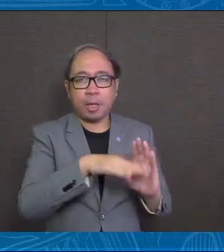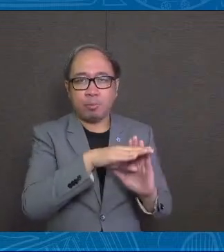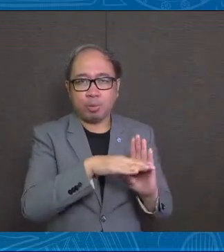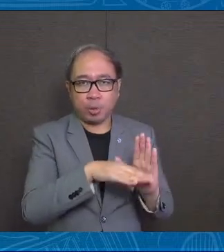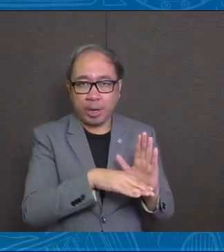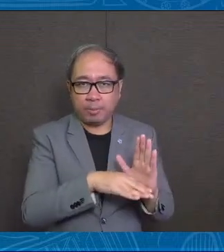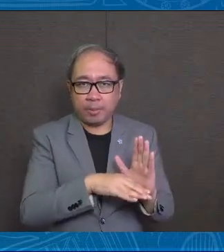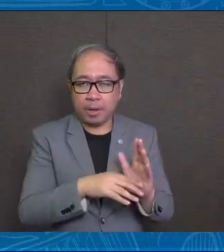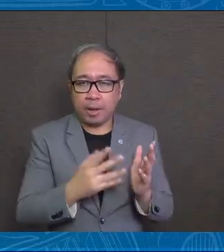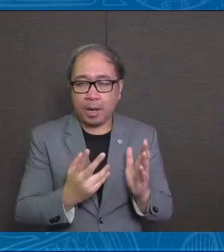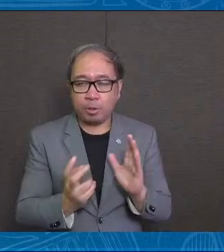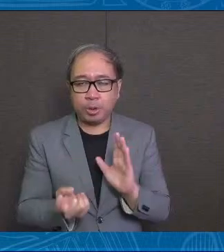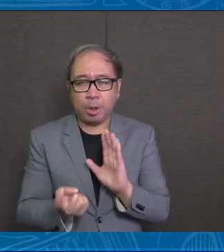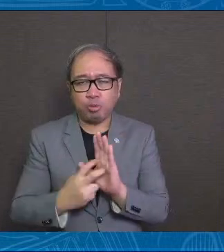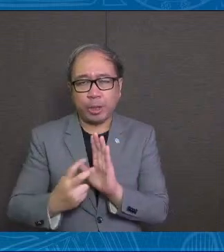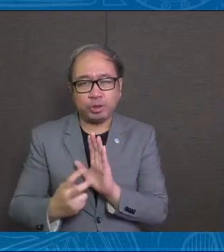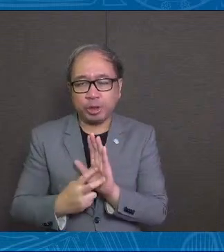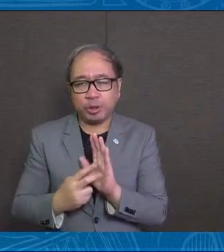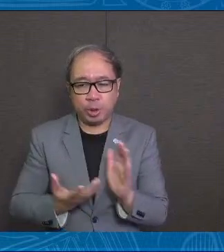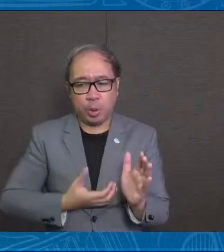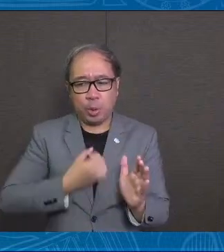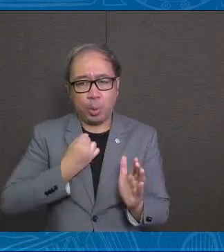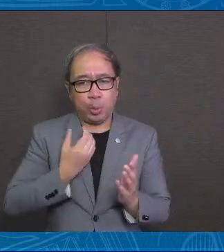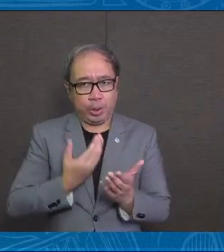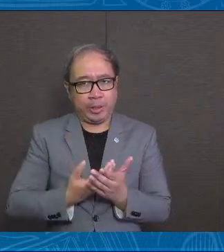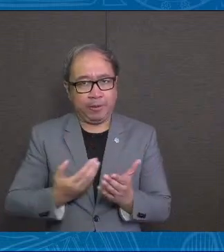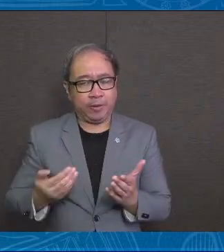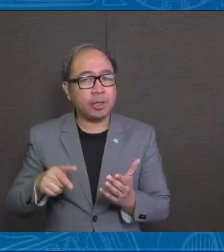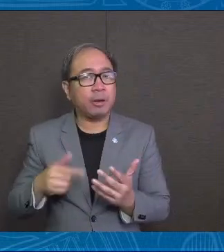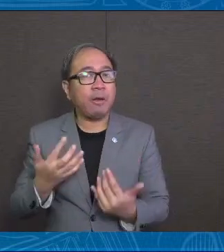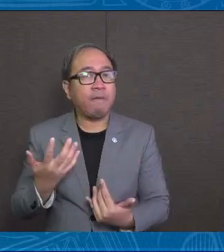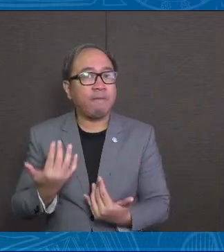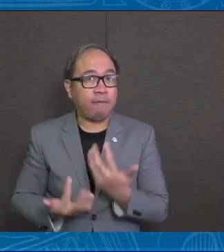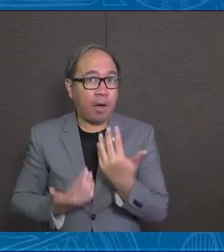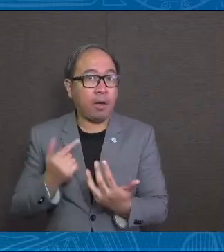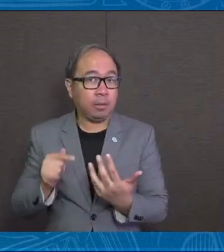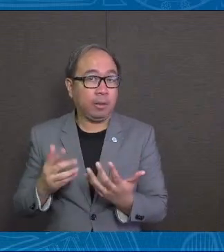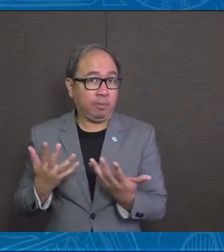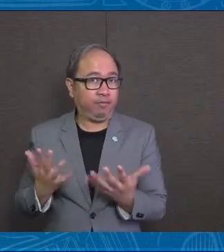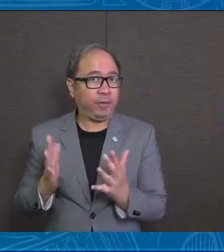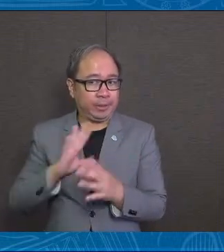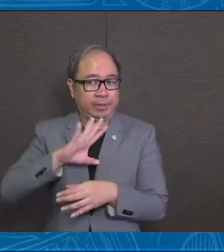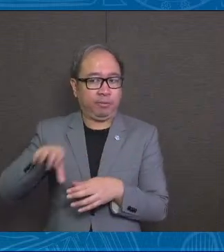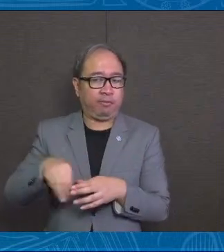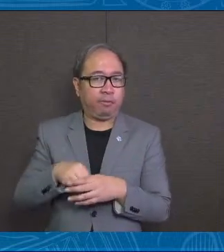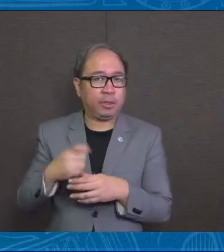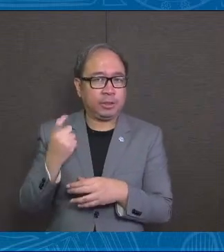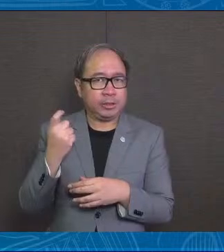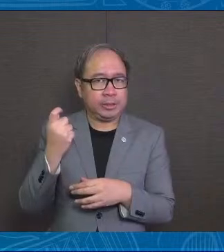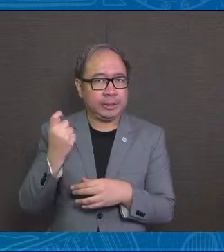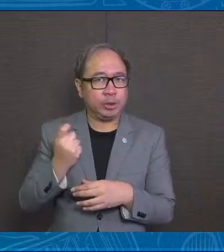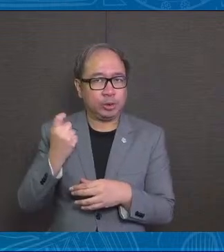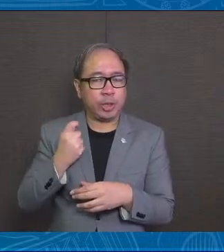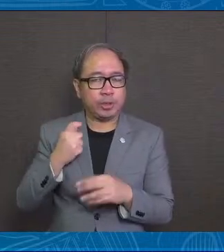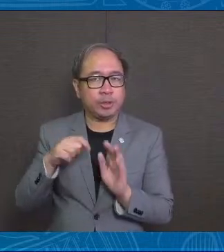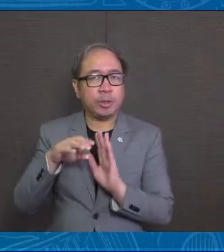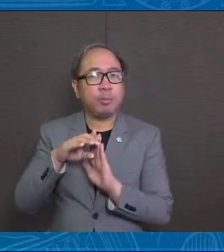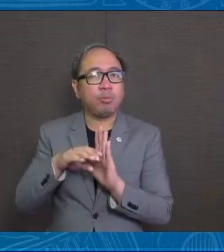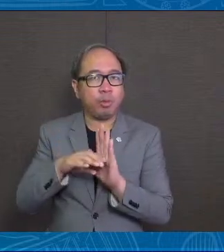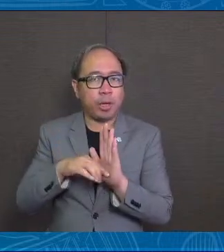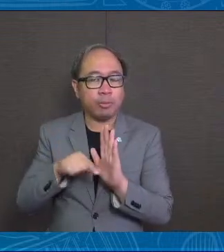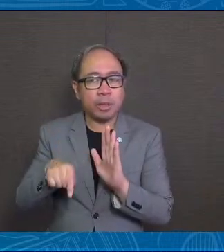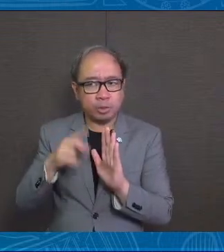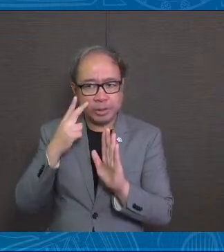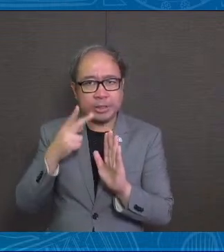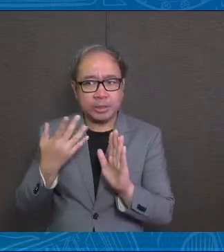and fire is part of our insurance program as part of a disaster